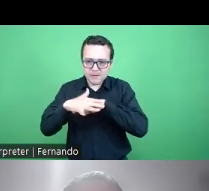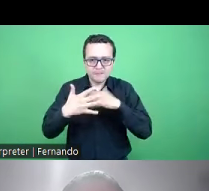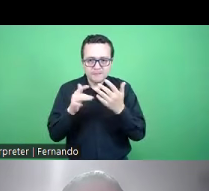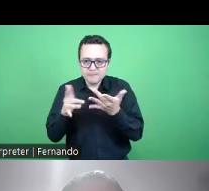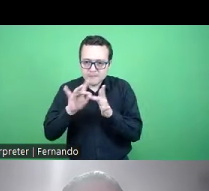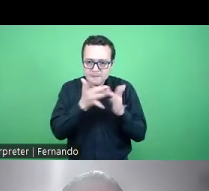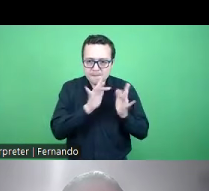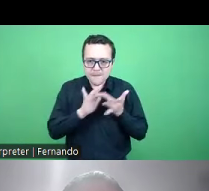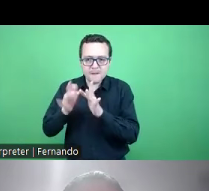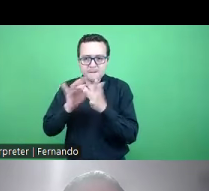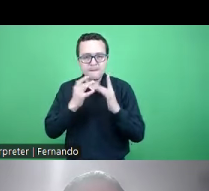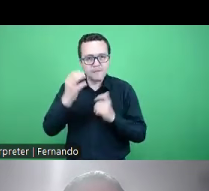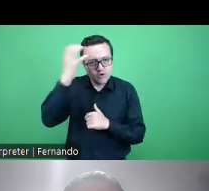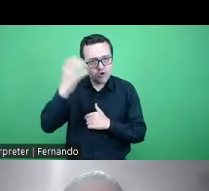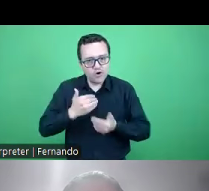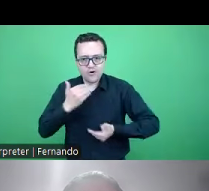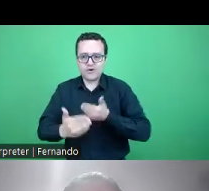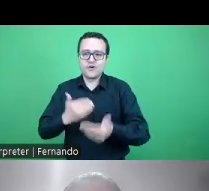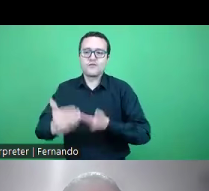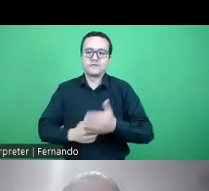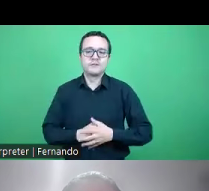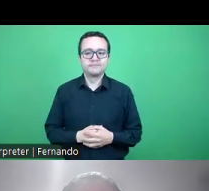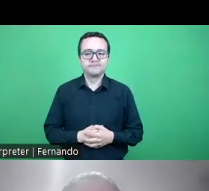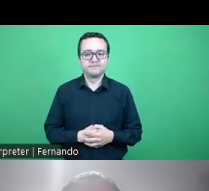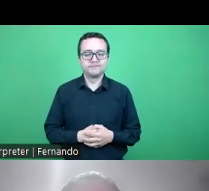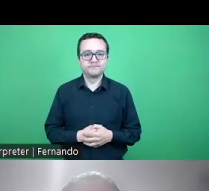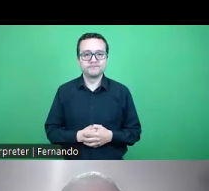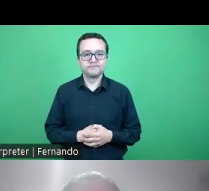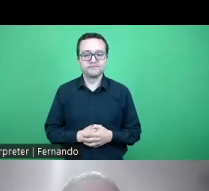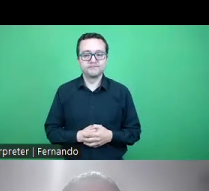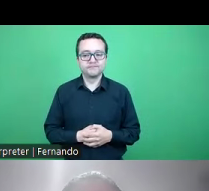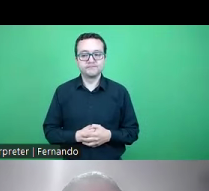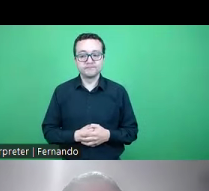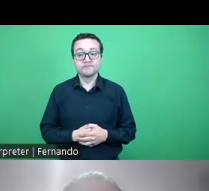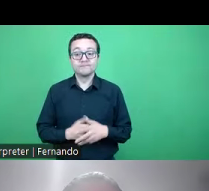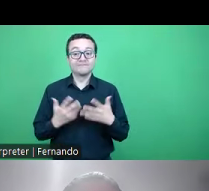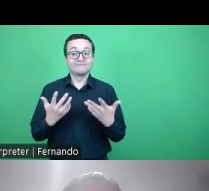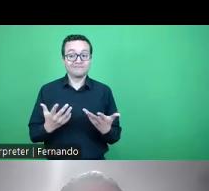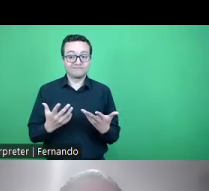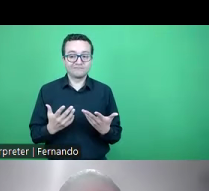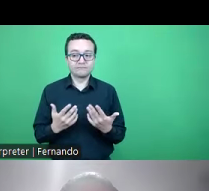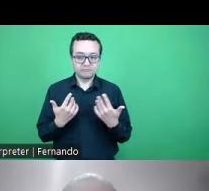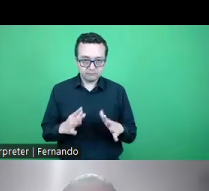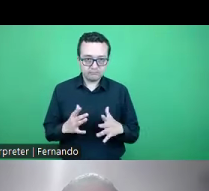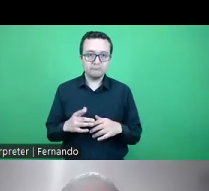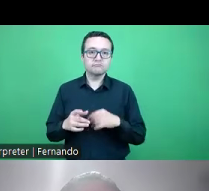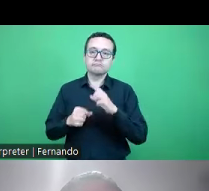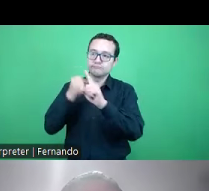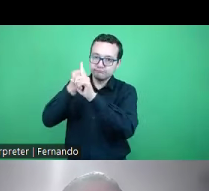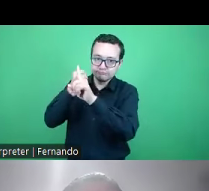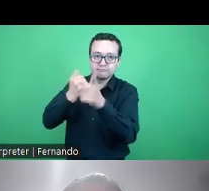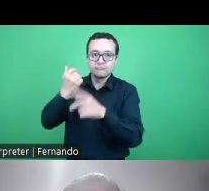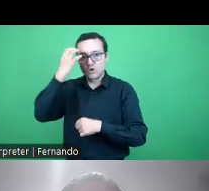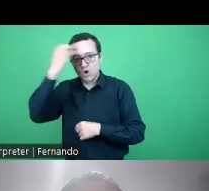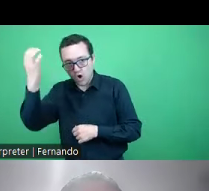universities academician, private lainnya and untuk other kemudian private mengambil sectors, including private sikap dan sectors, and then inisiatif to atau termasuk take dengan actions, to kebijakan take